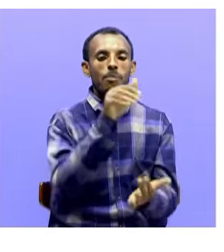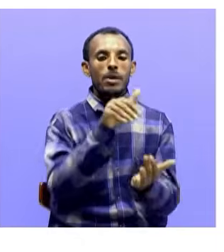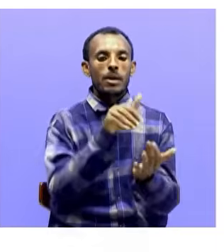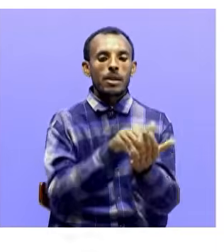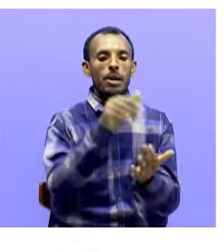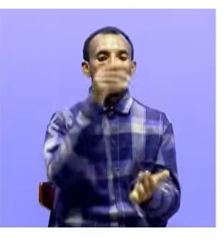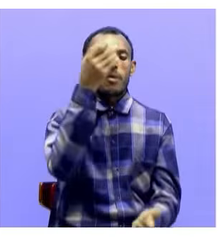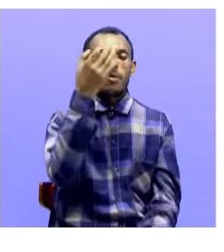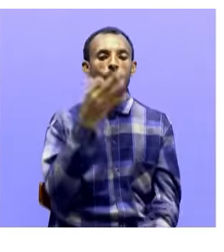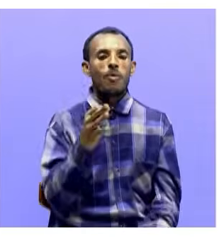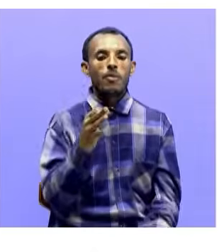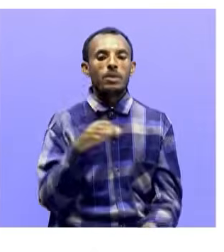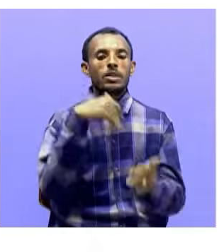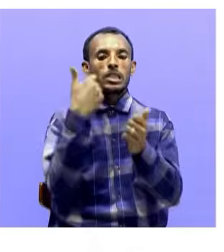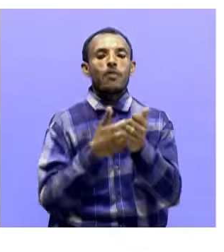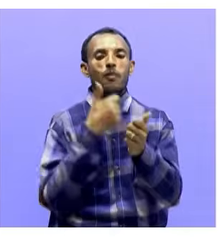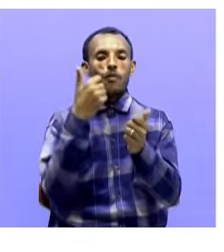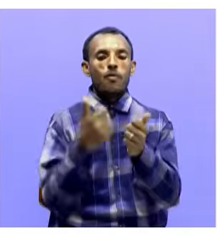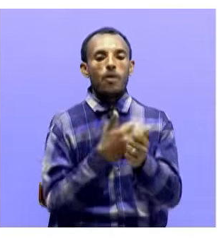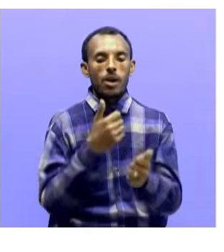of the following